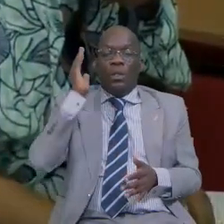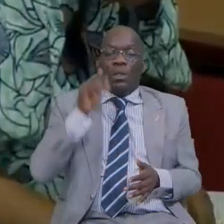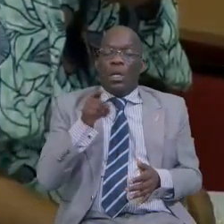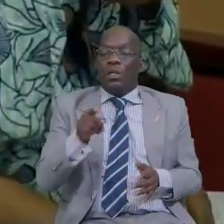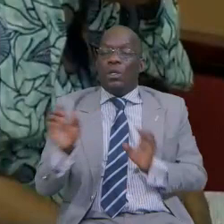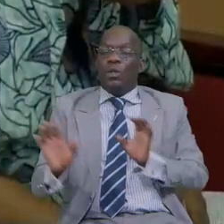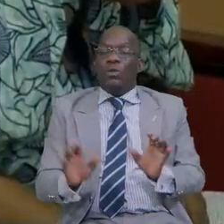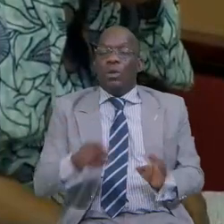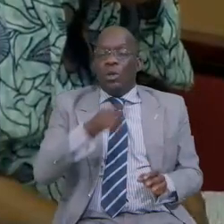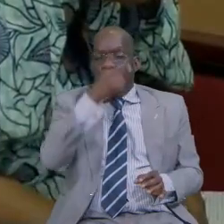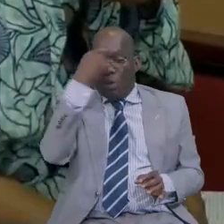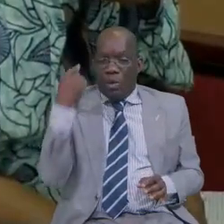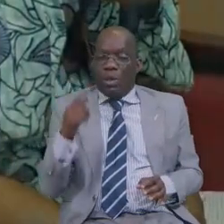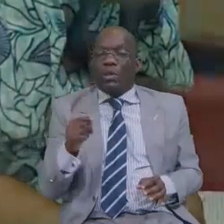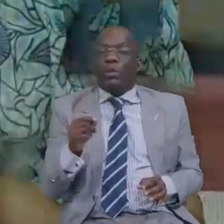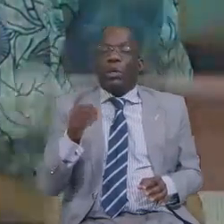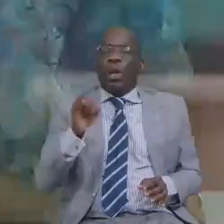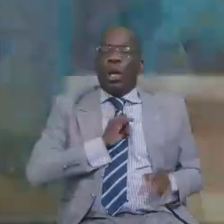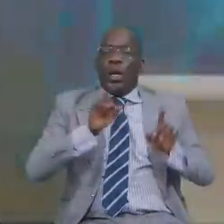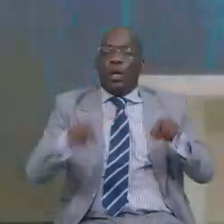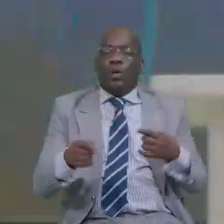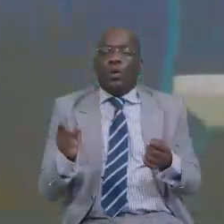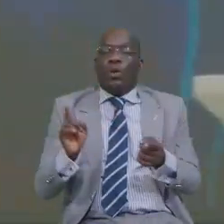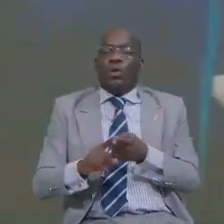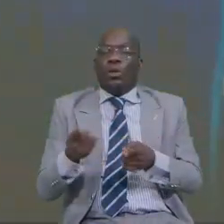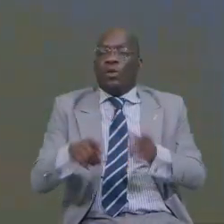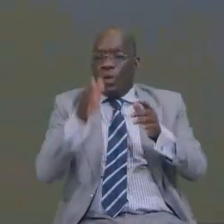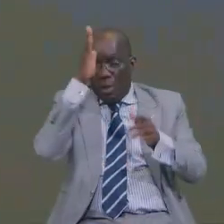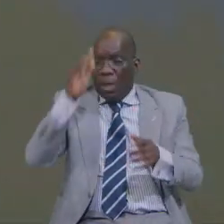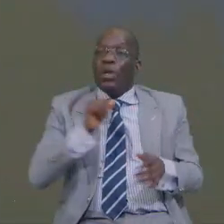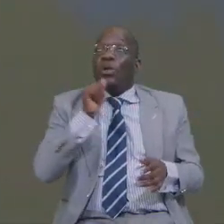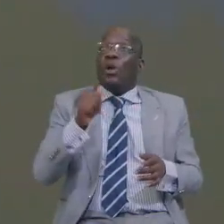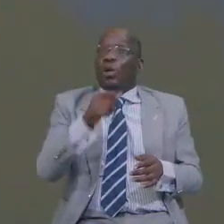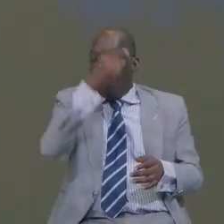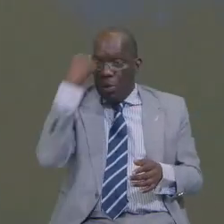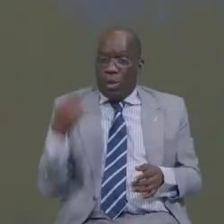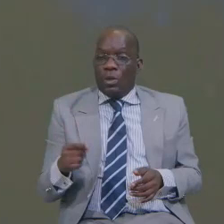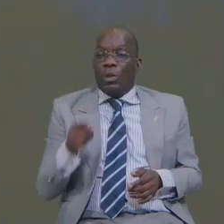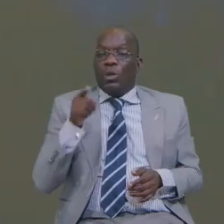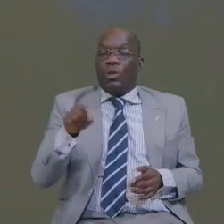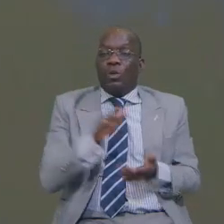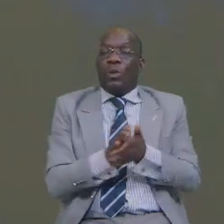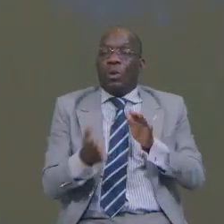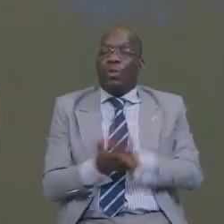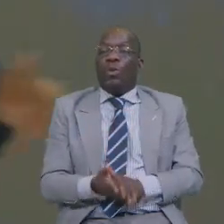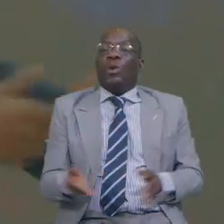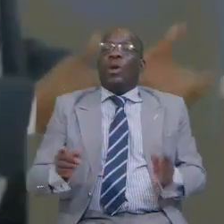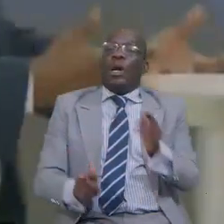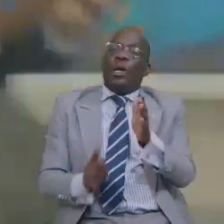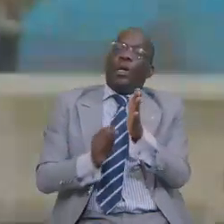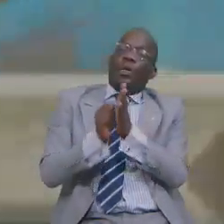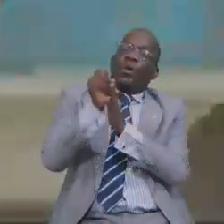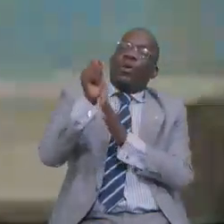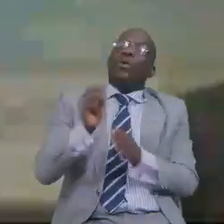not because he becomes taller, not because he becomes more educated, not because